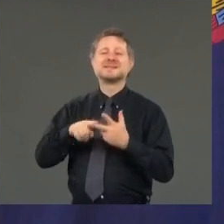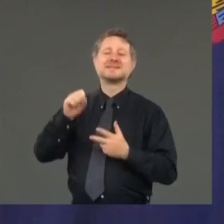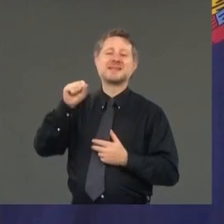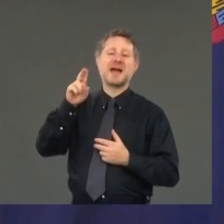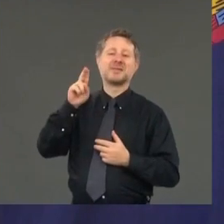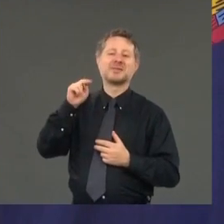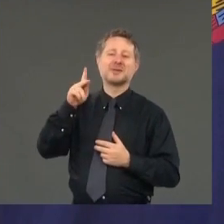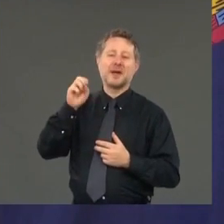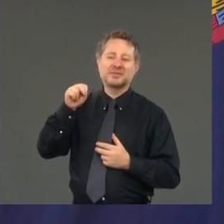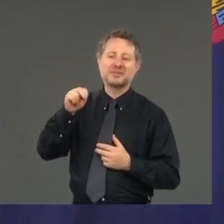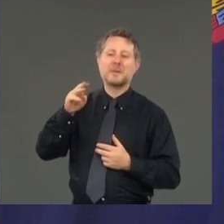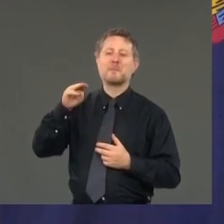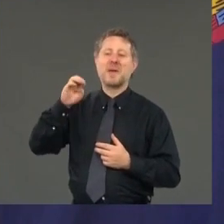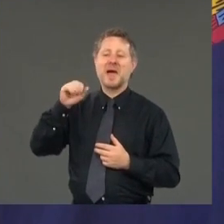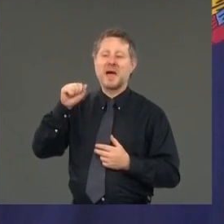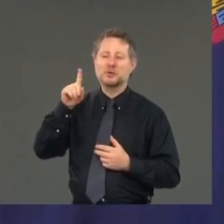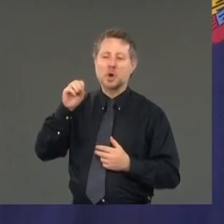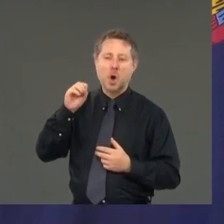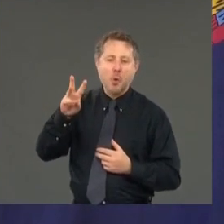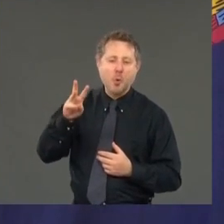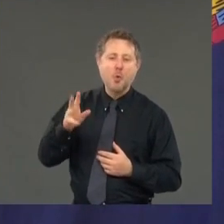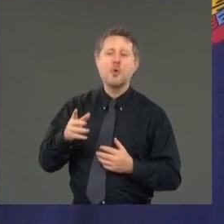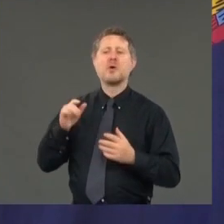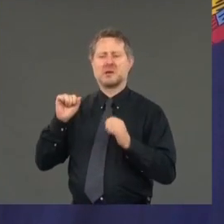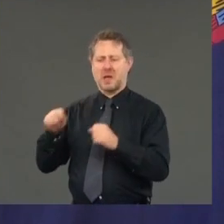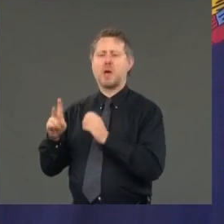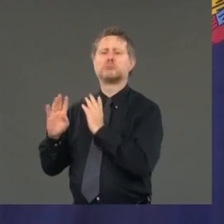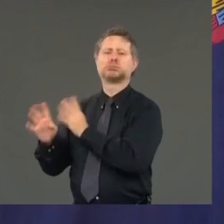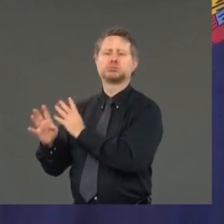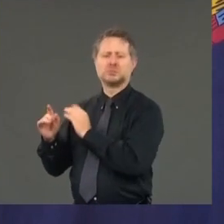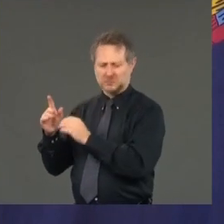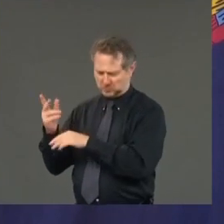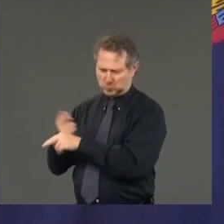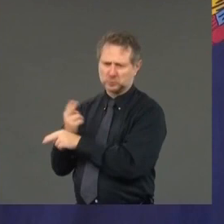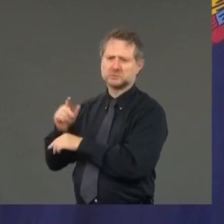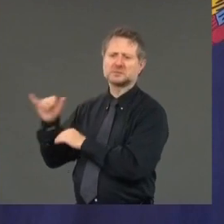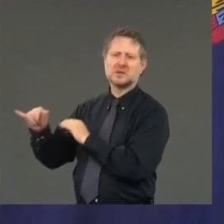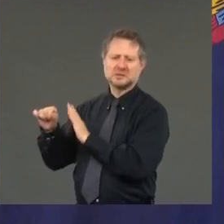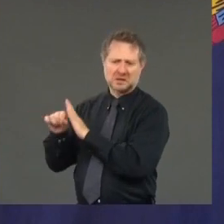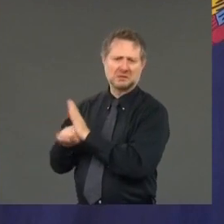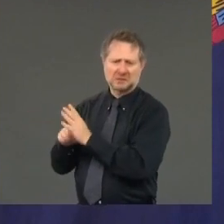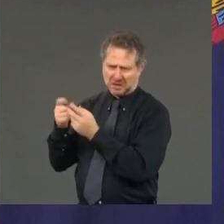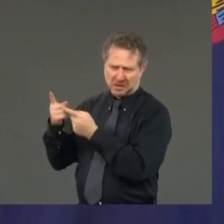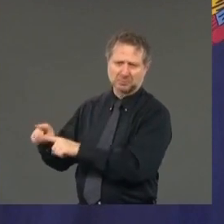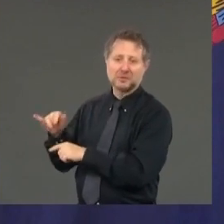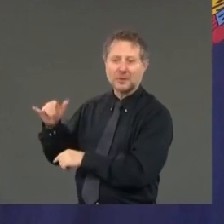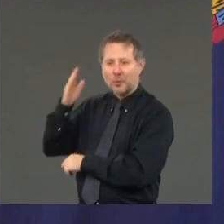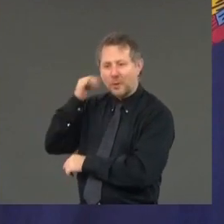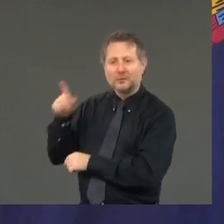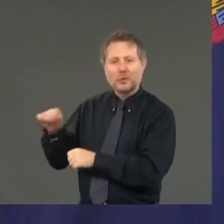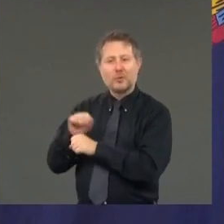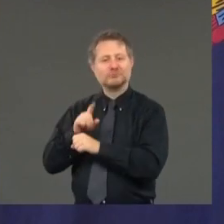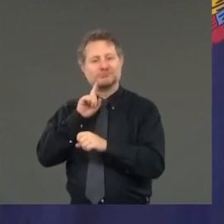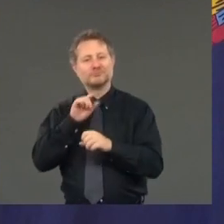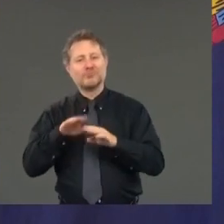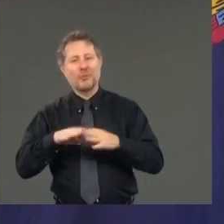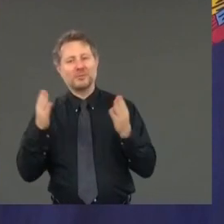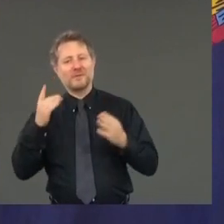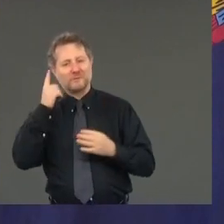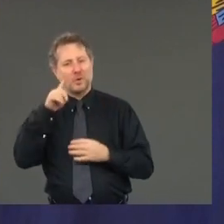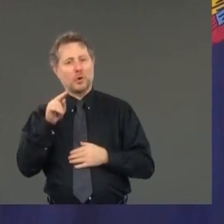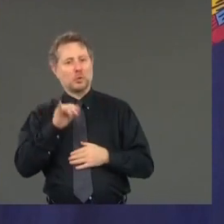could see an increased demand on those state beaches on Long Island because they are open to New York City